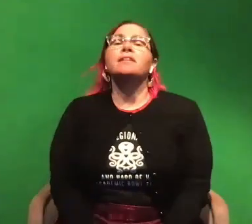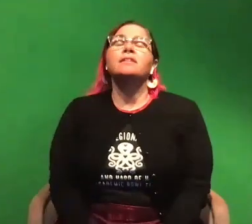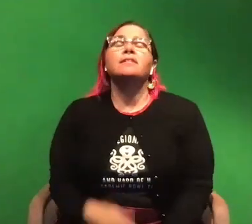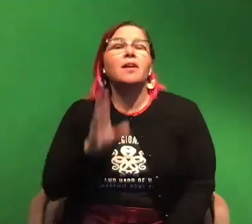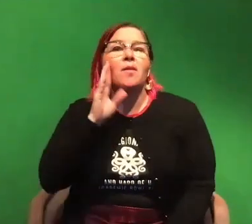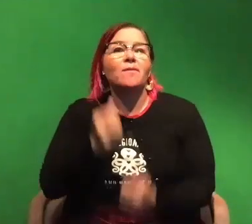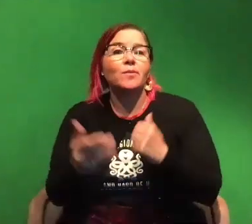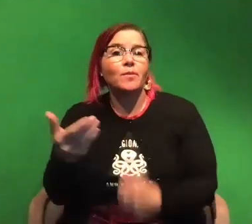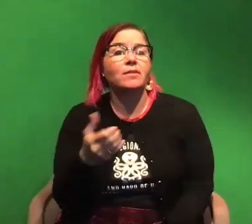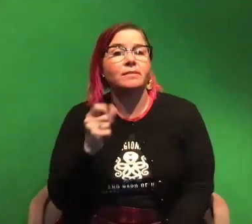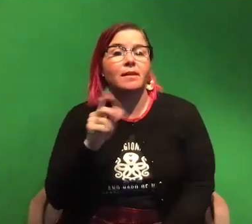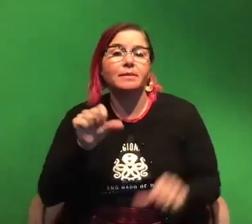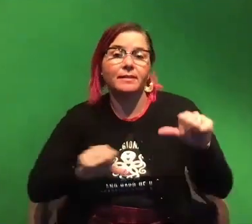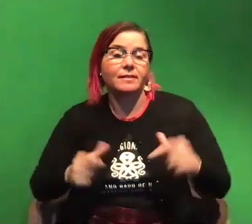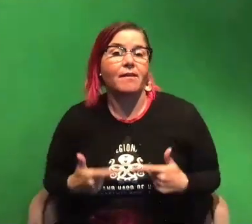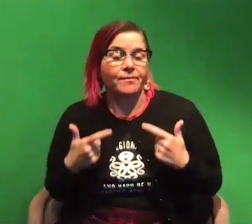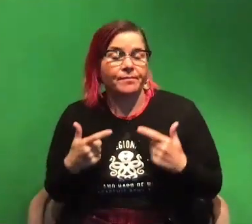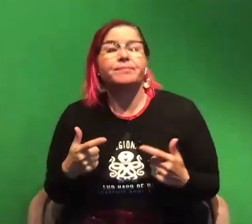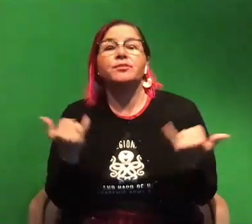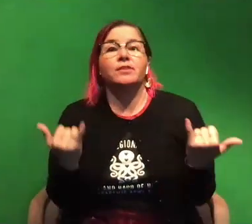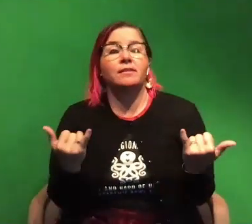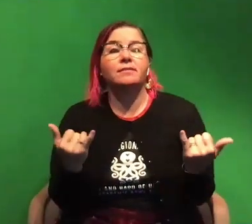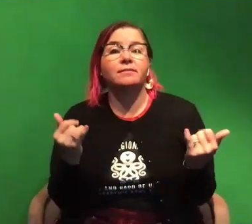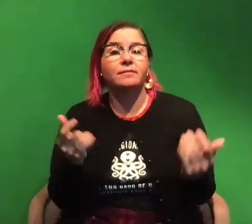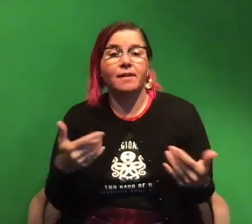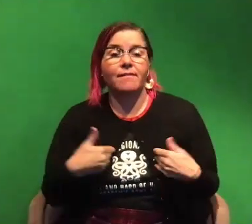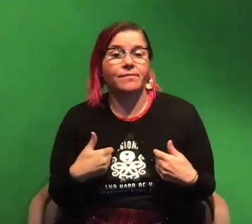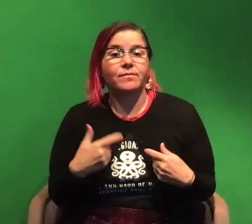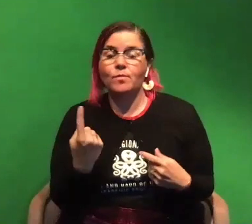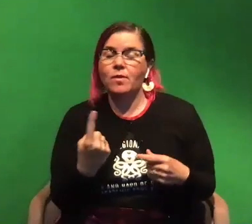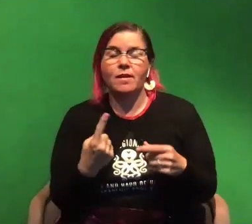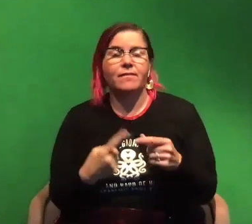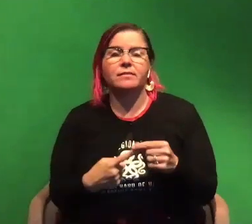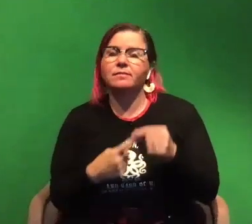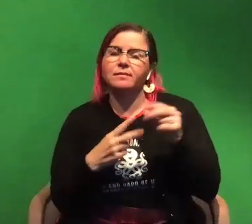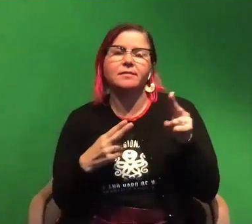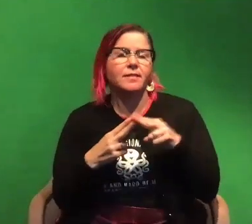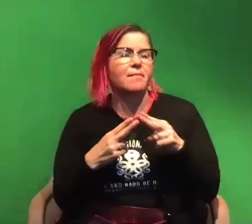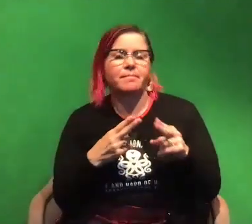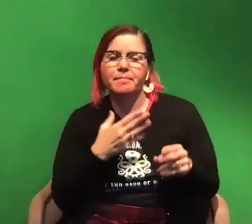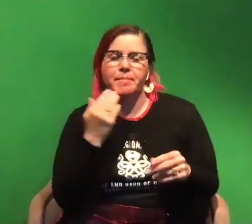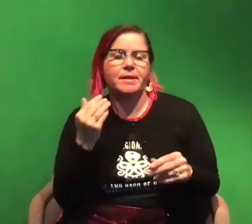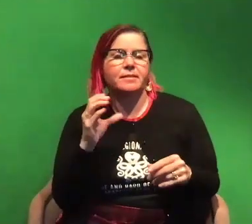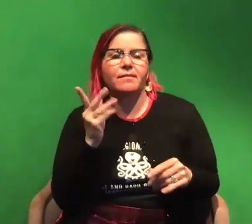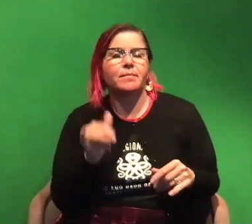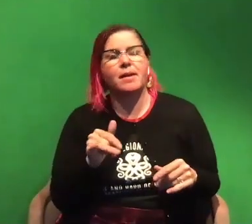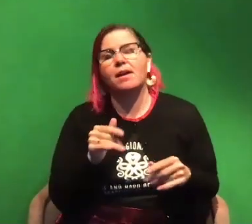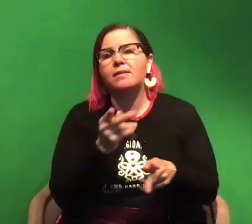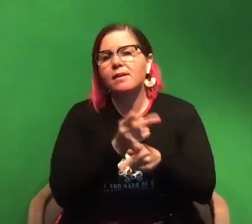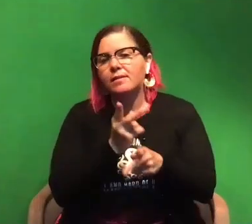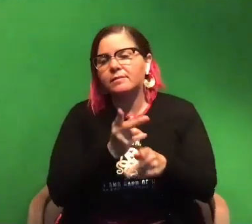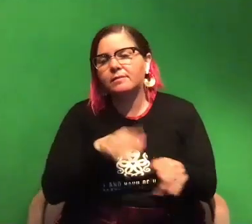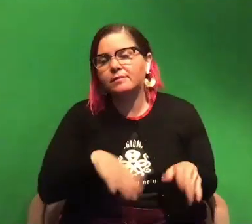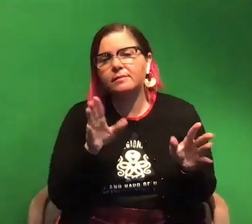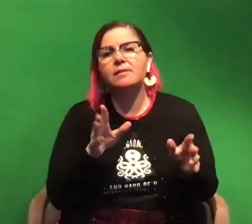everybody. Welcome to Skype a Scientist Live. Today, we have one of the greatest cephalopod husbandry people ever.